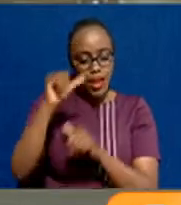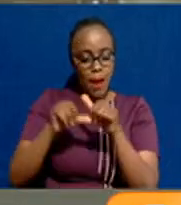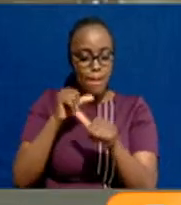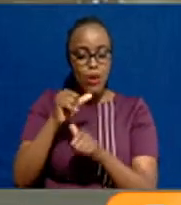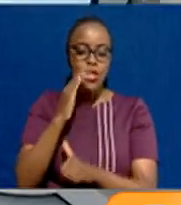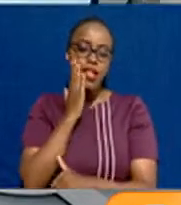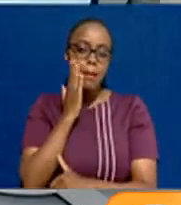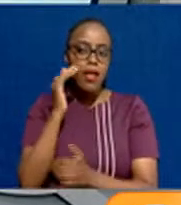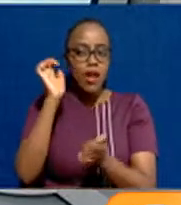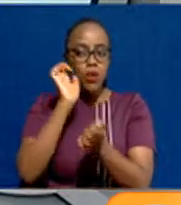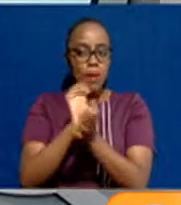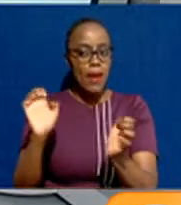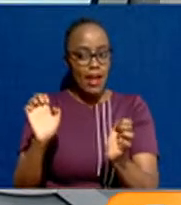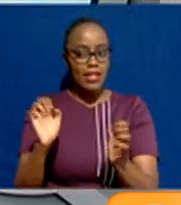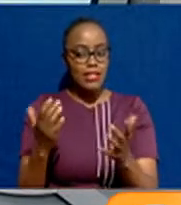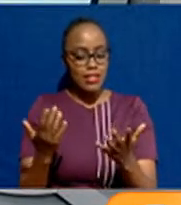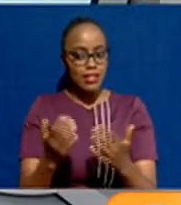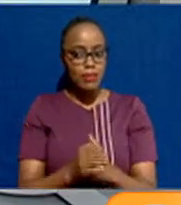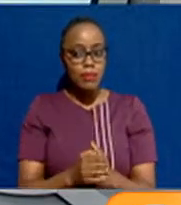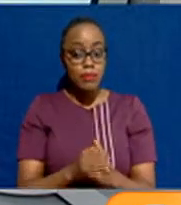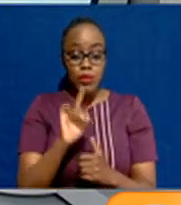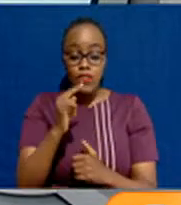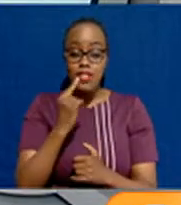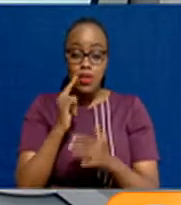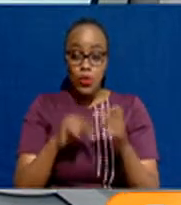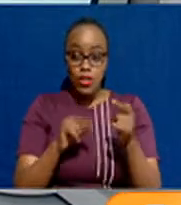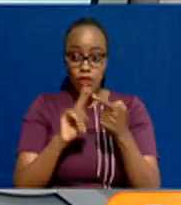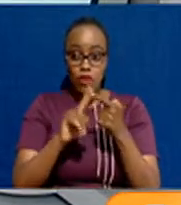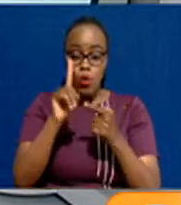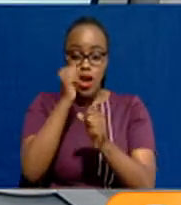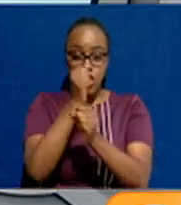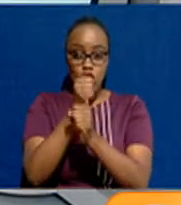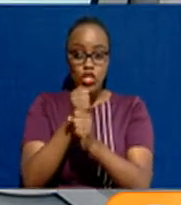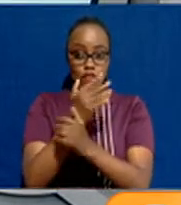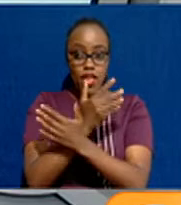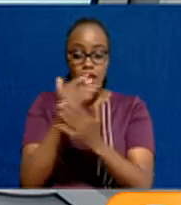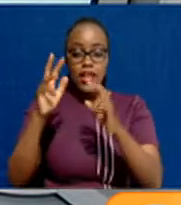penalty? Let me start by saying that the one job that no